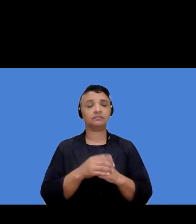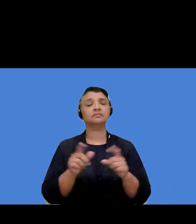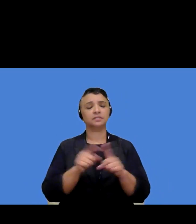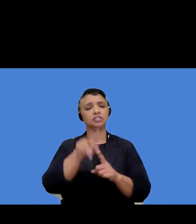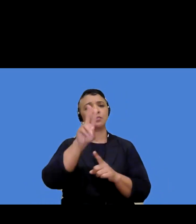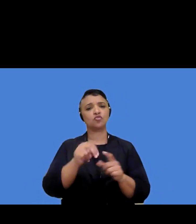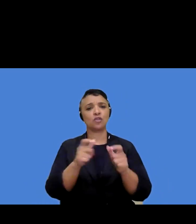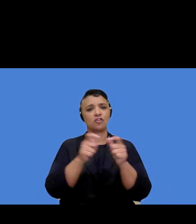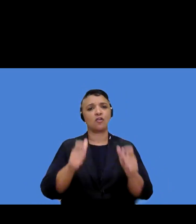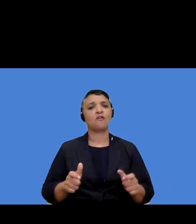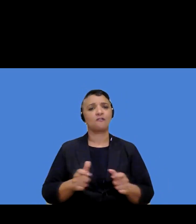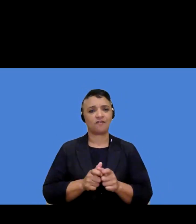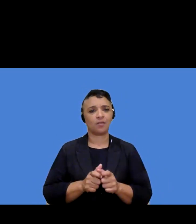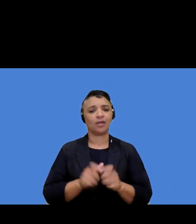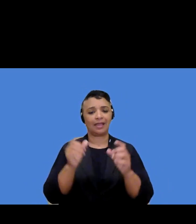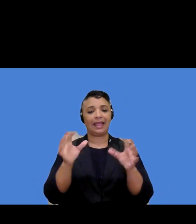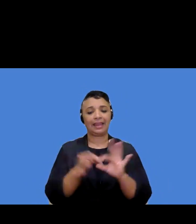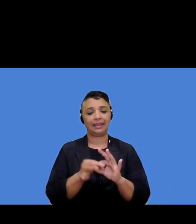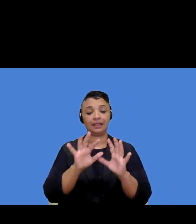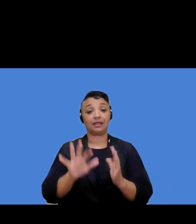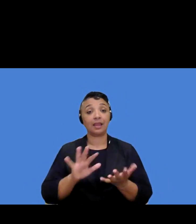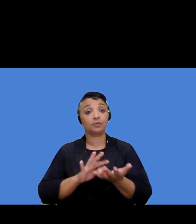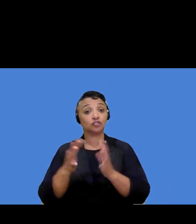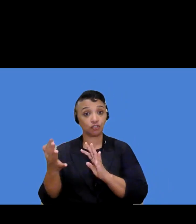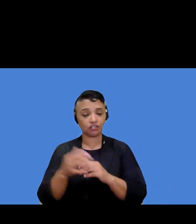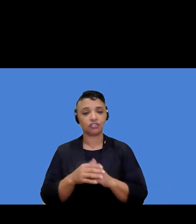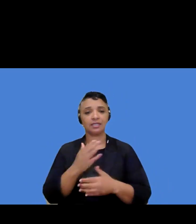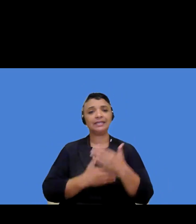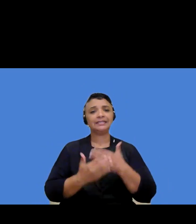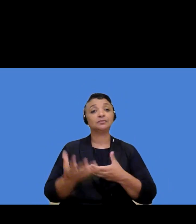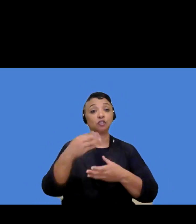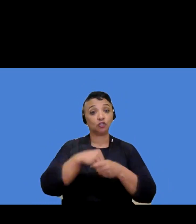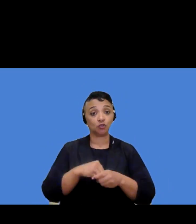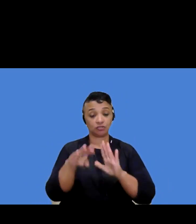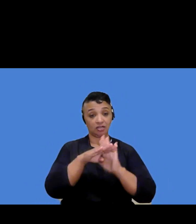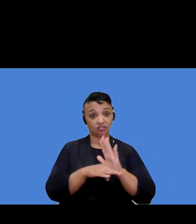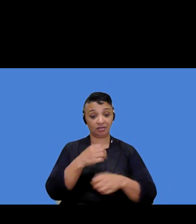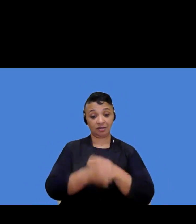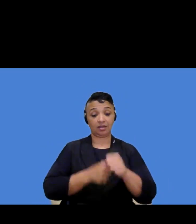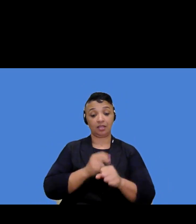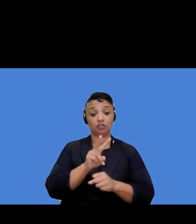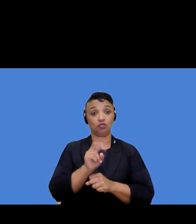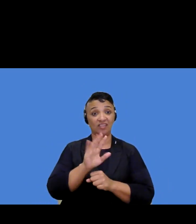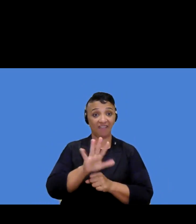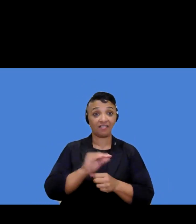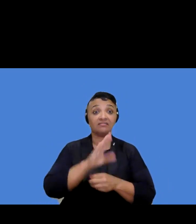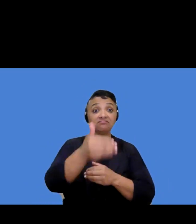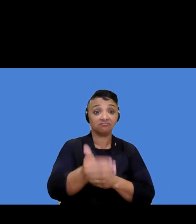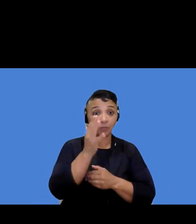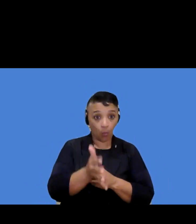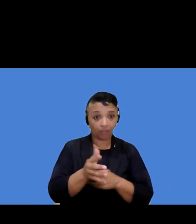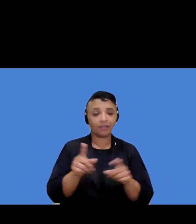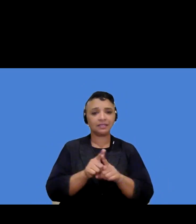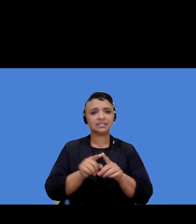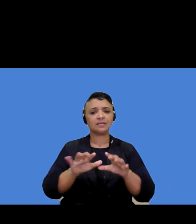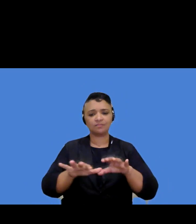Framework Convention on Climate Change, the Disability Inclusion Agenda in 2025, and the discussion that is happening at the country